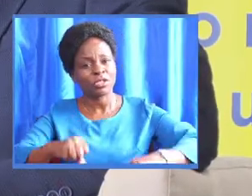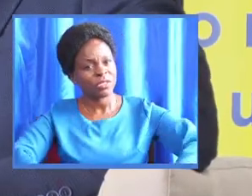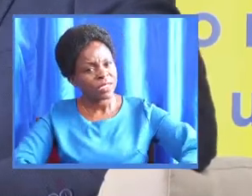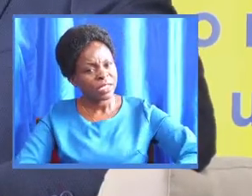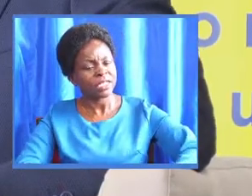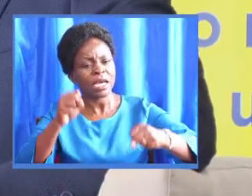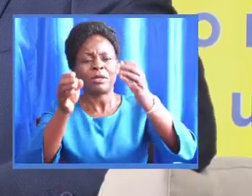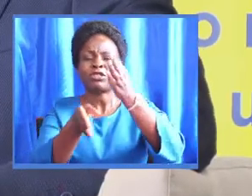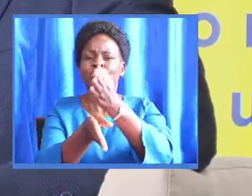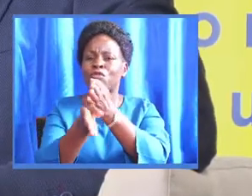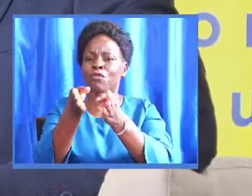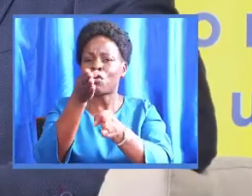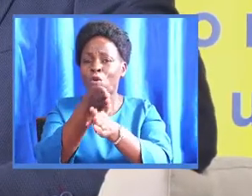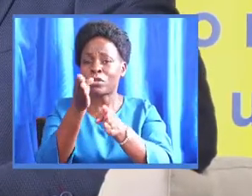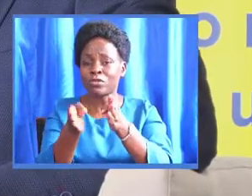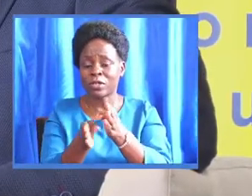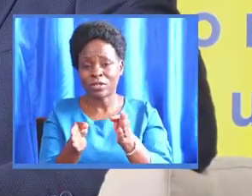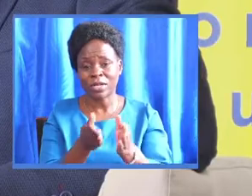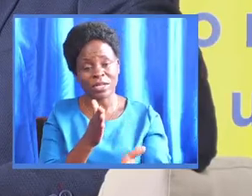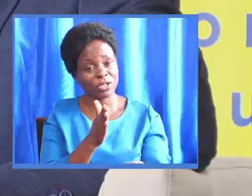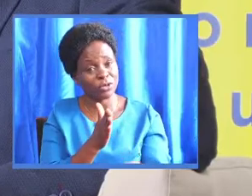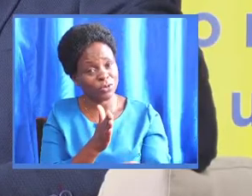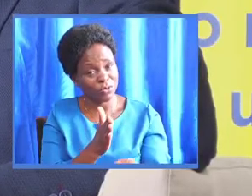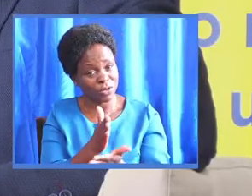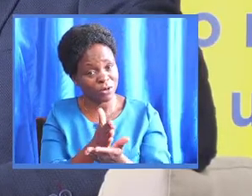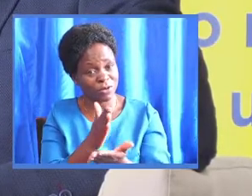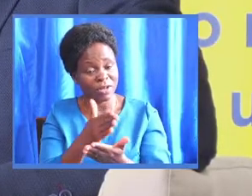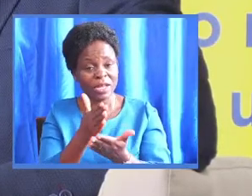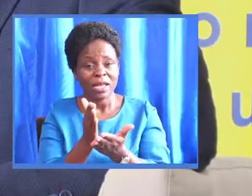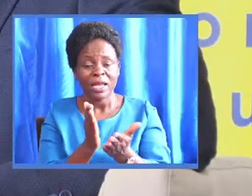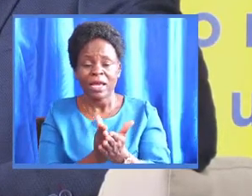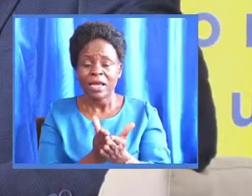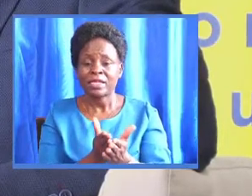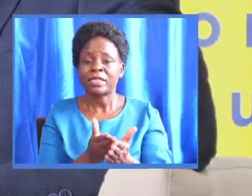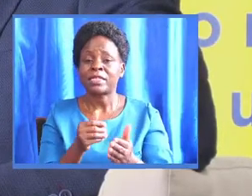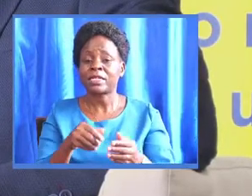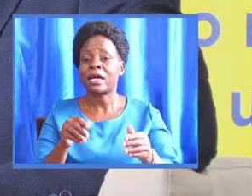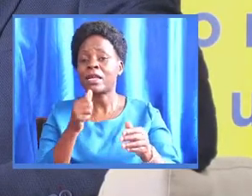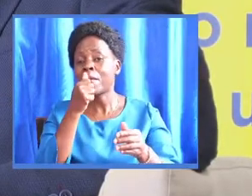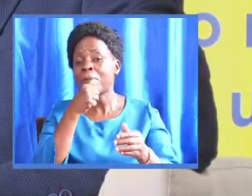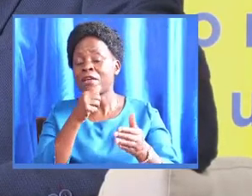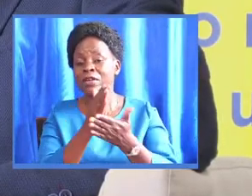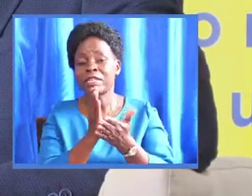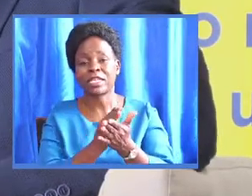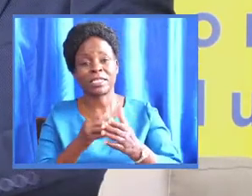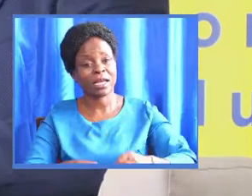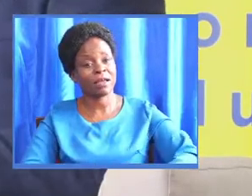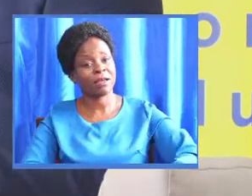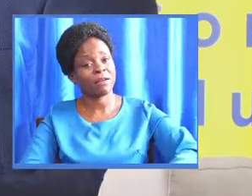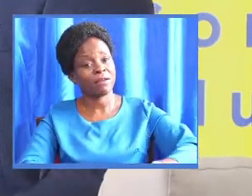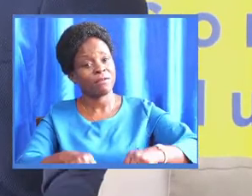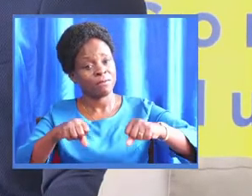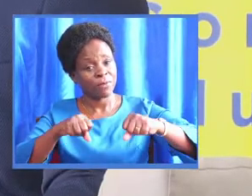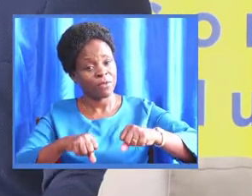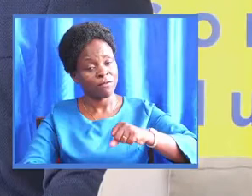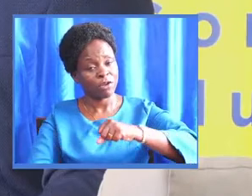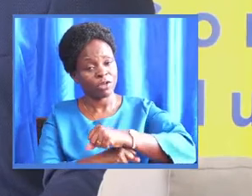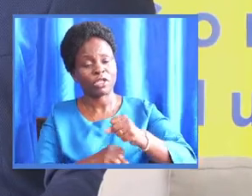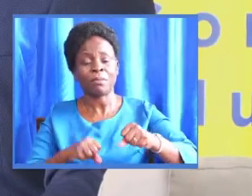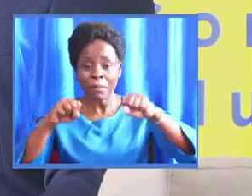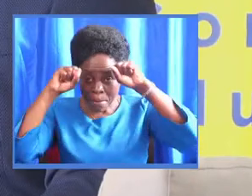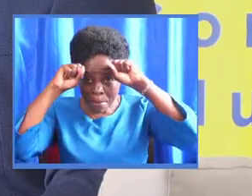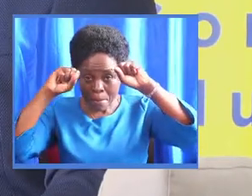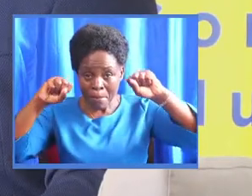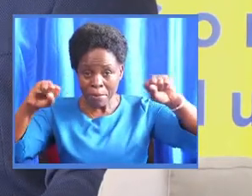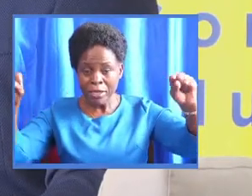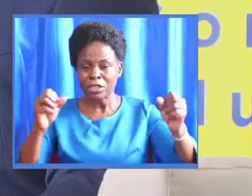of the construction and real estate sector and a private sector foundation, and also the president of the Association of